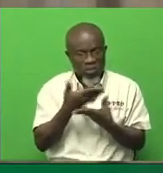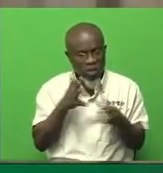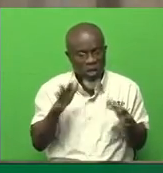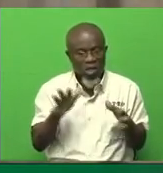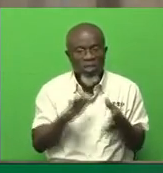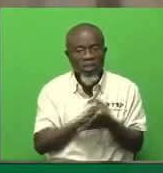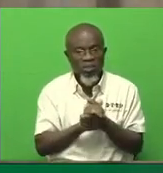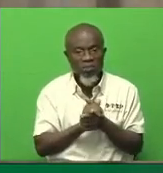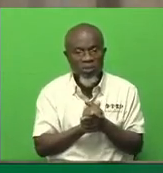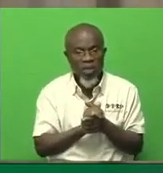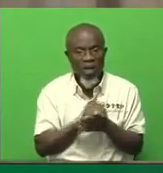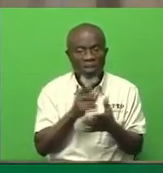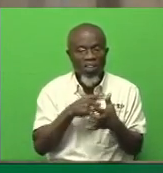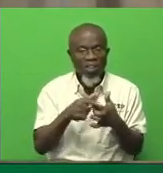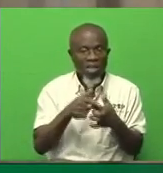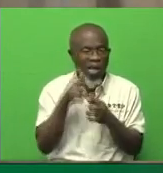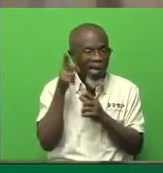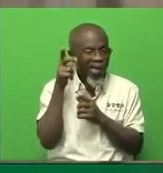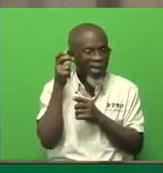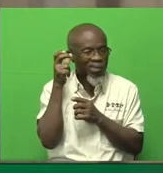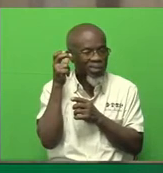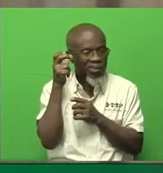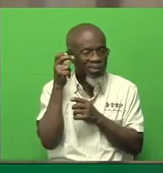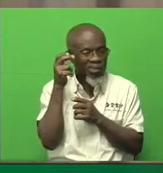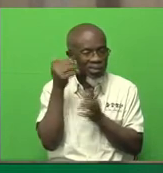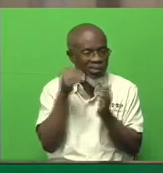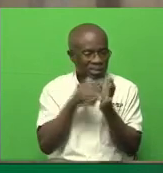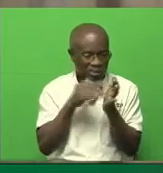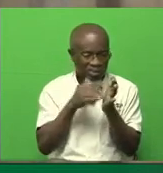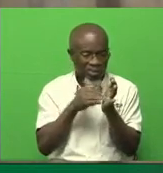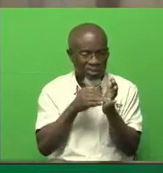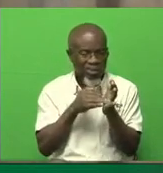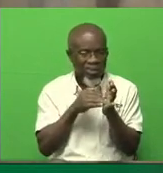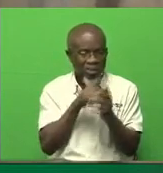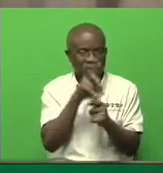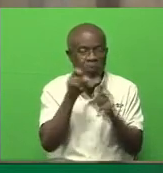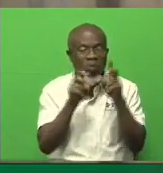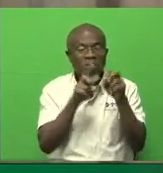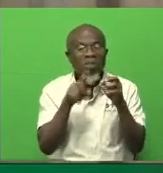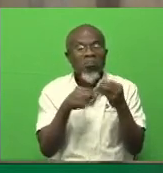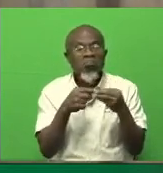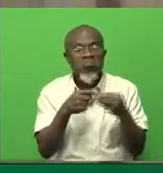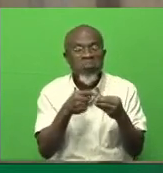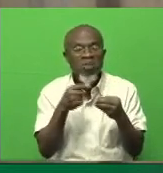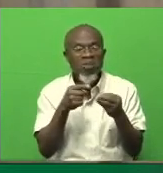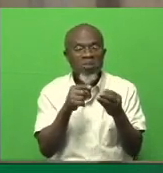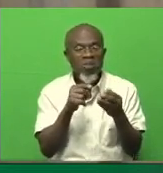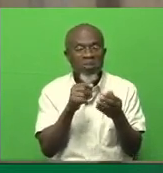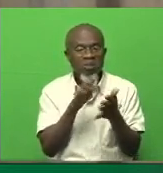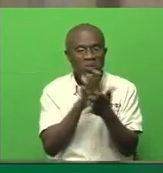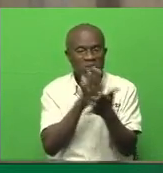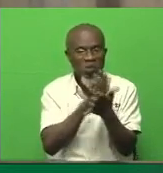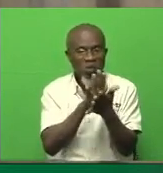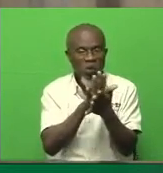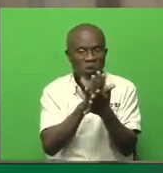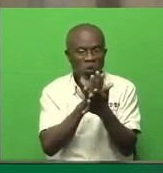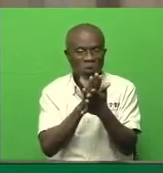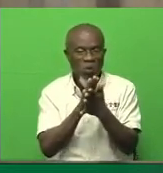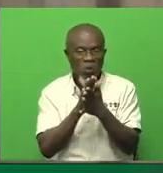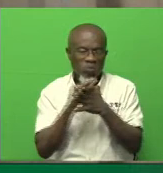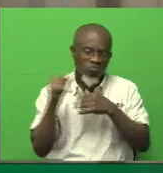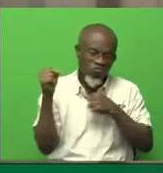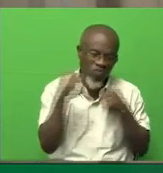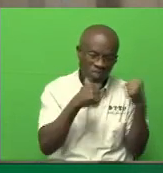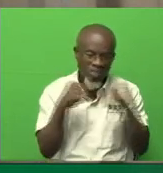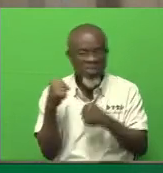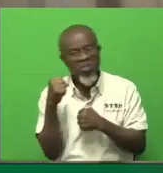I listened again to the the question of school violence and we